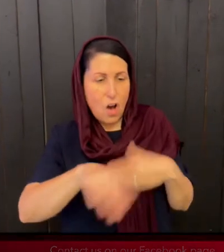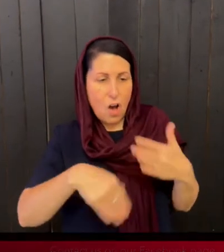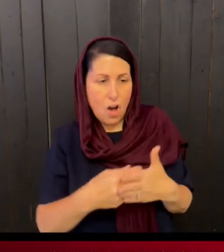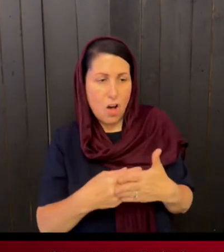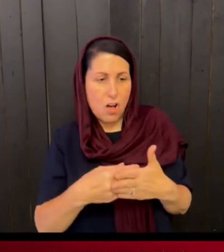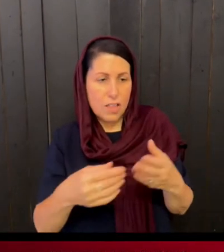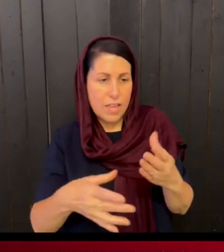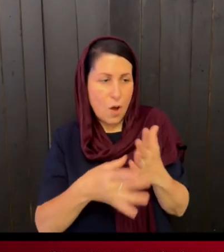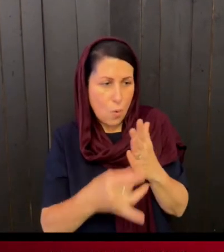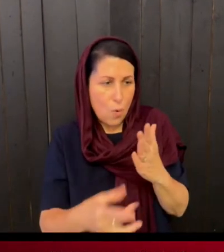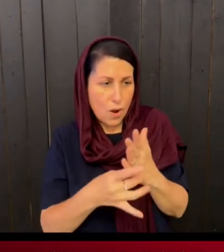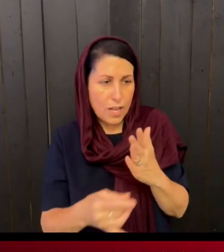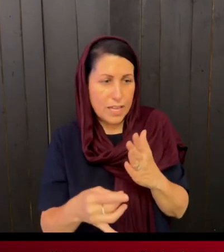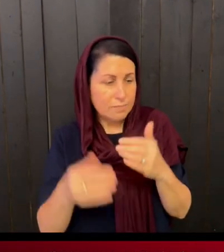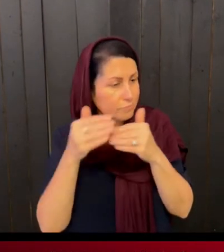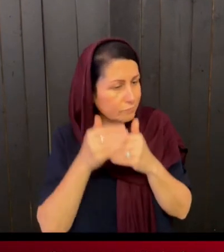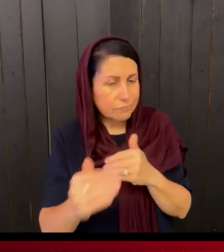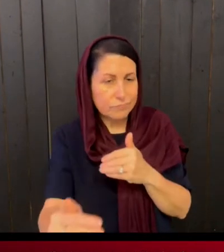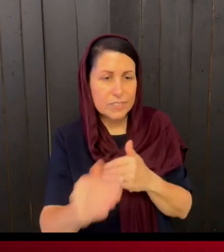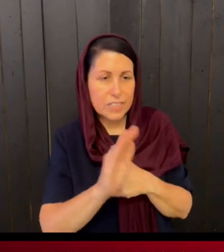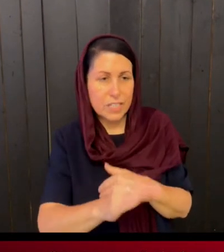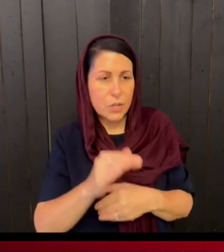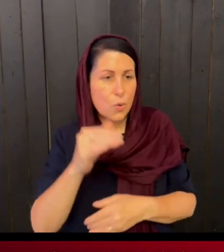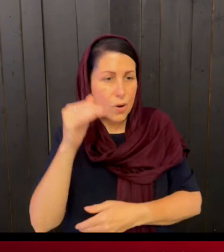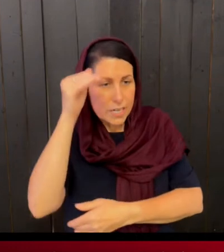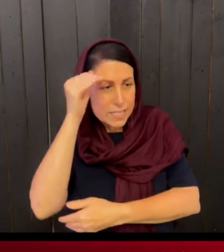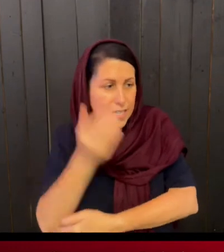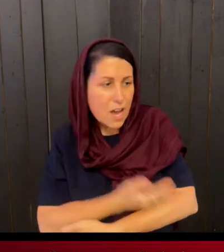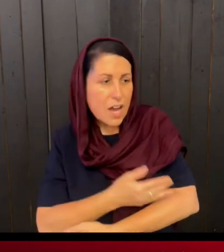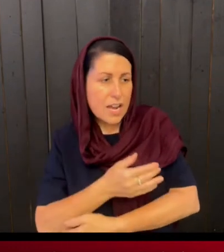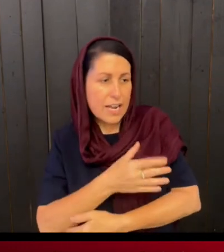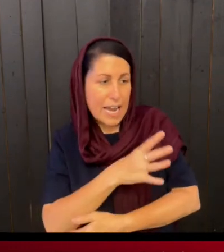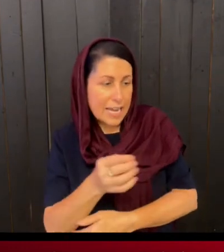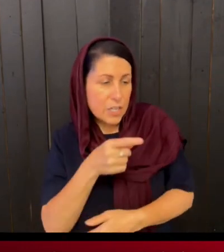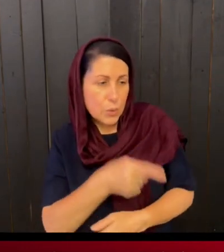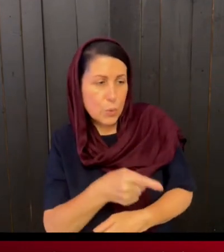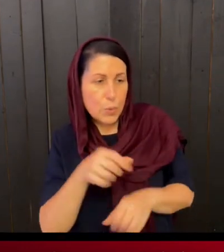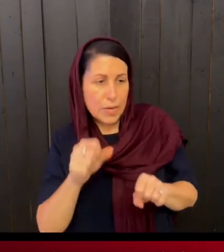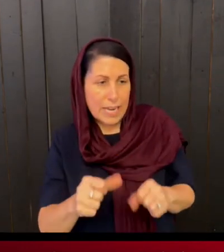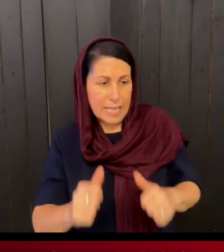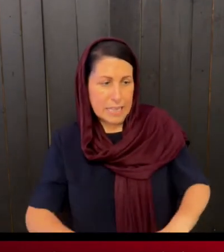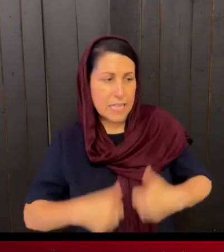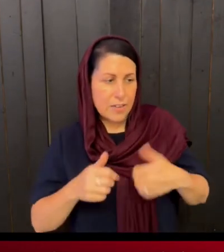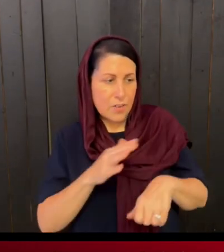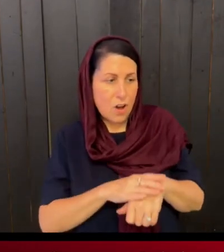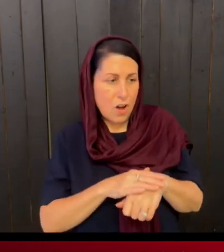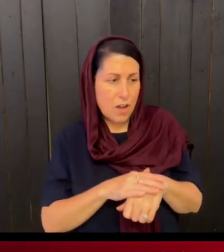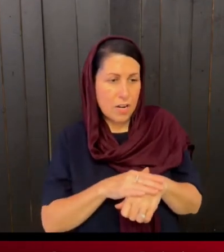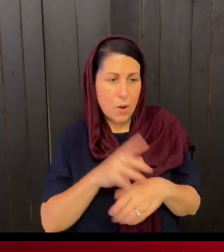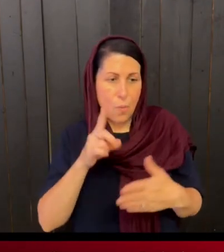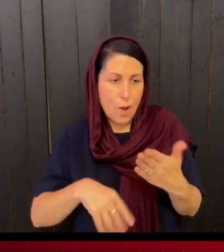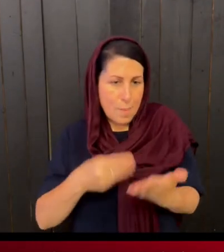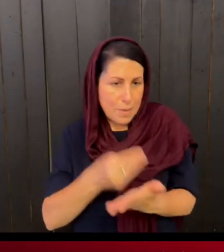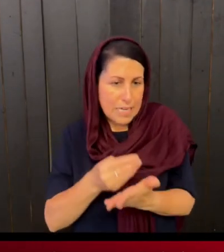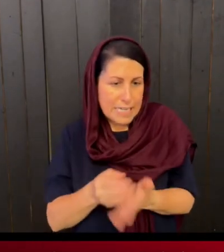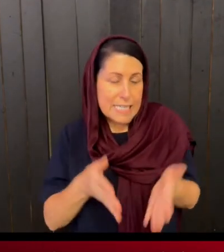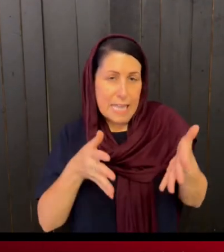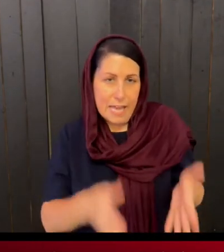that story. But this is a really good example of empty vessels